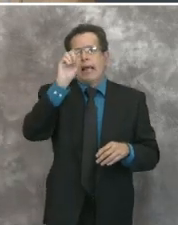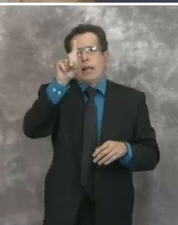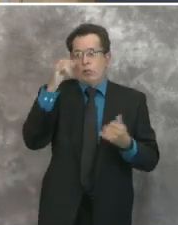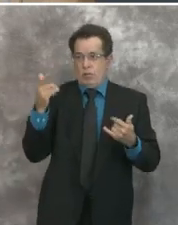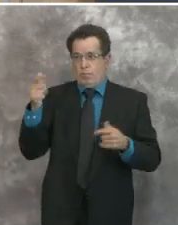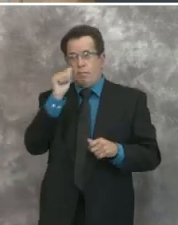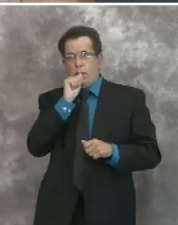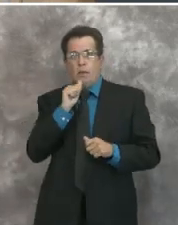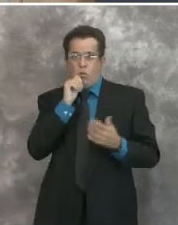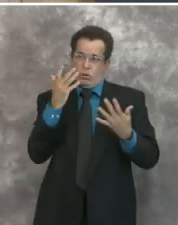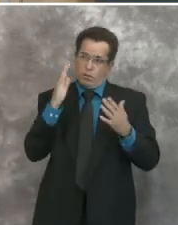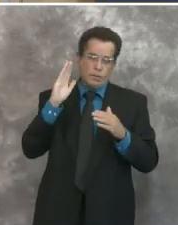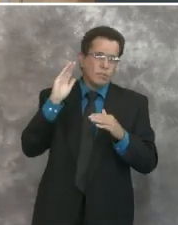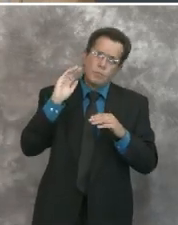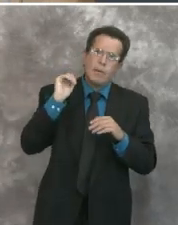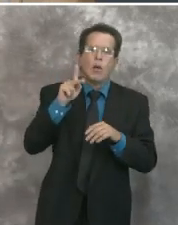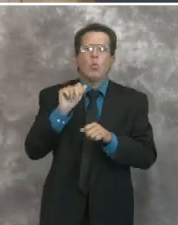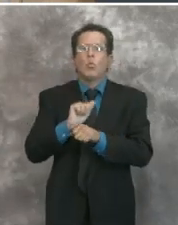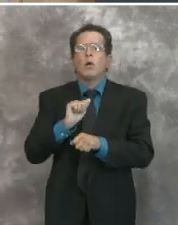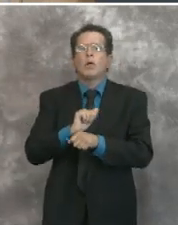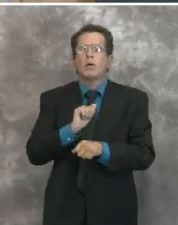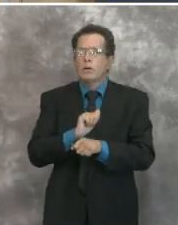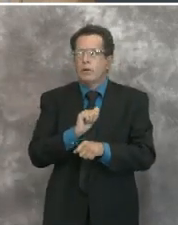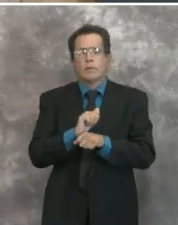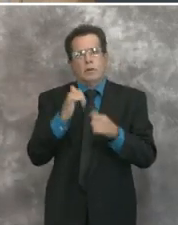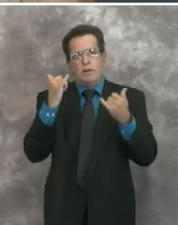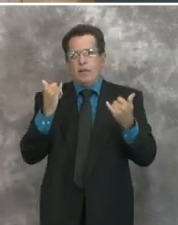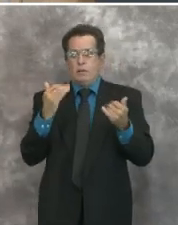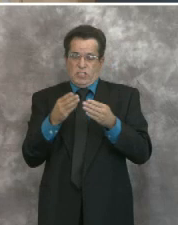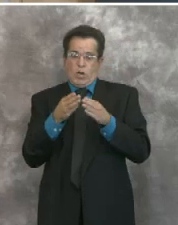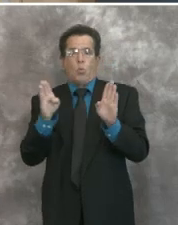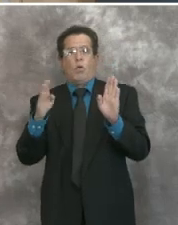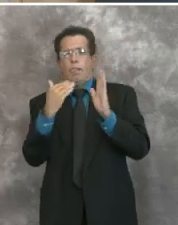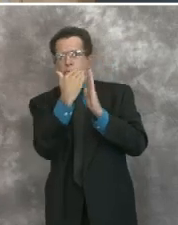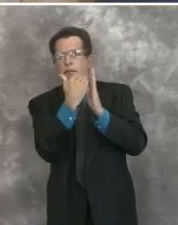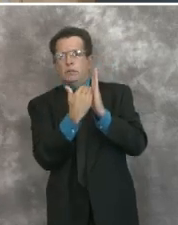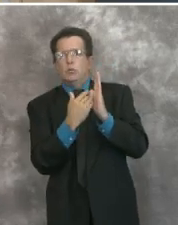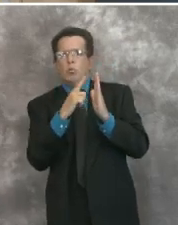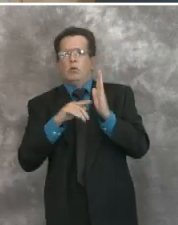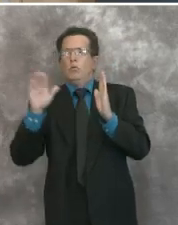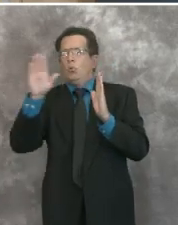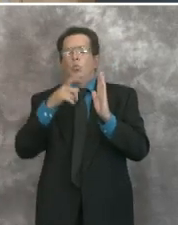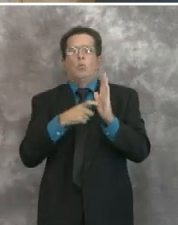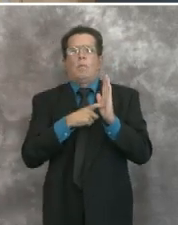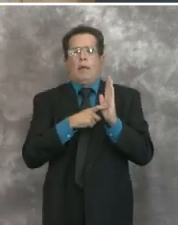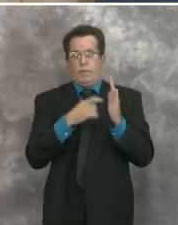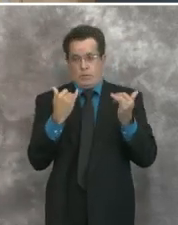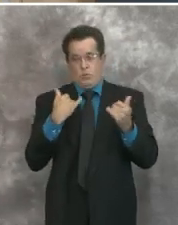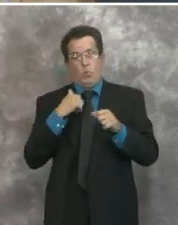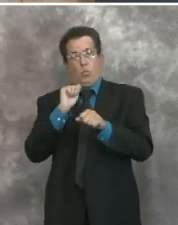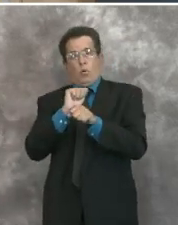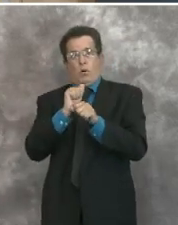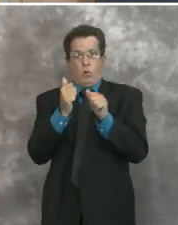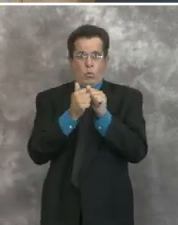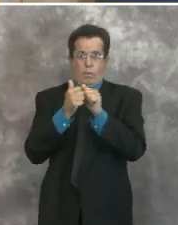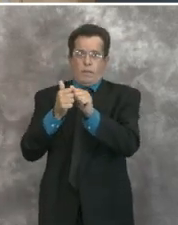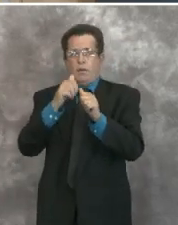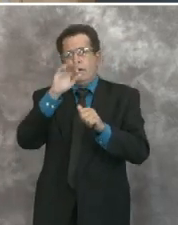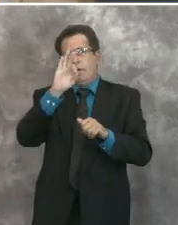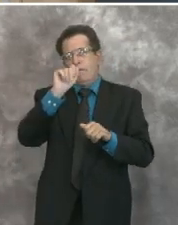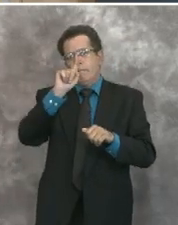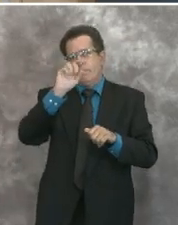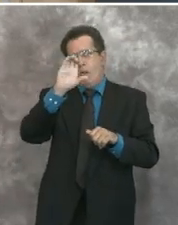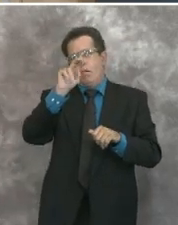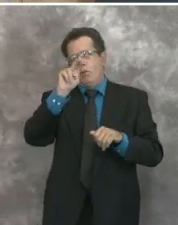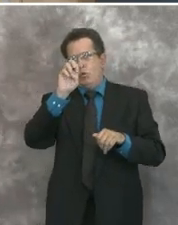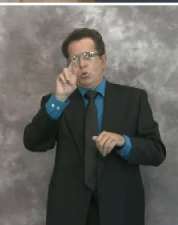patient waiting to get back opened up. It's very general in what it includes, and we are working hand in hand with Mayor Faulkner